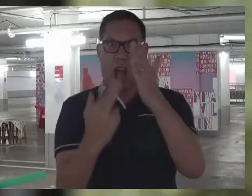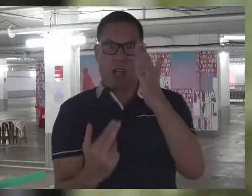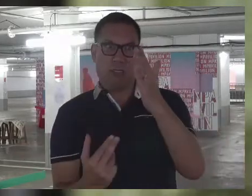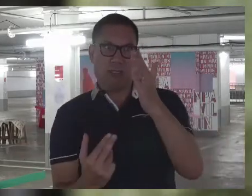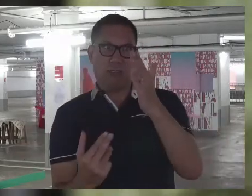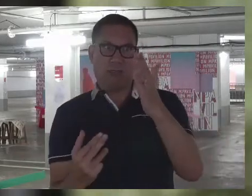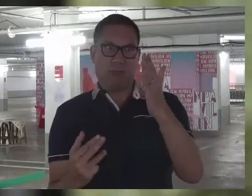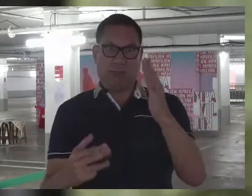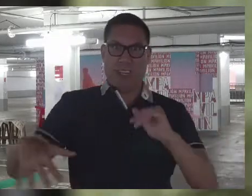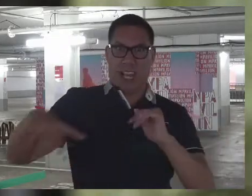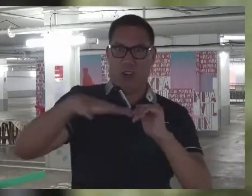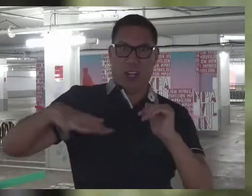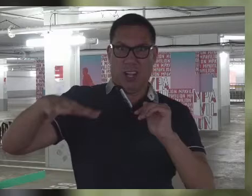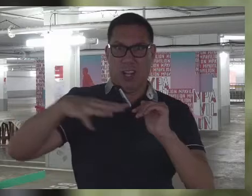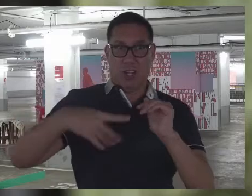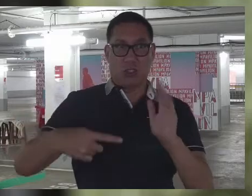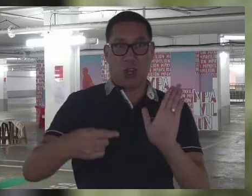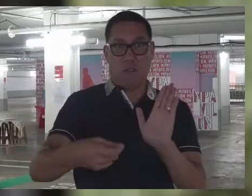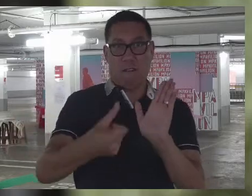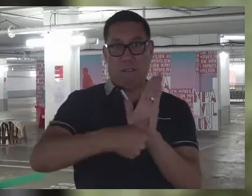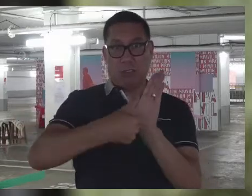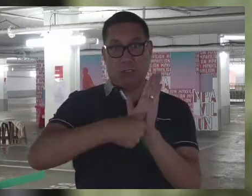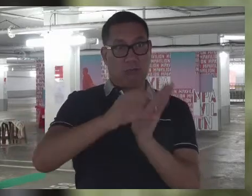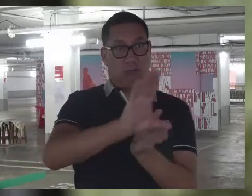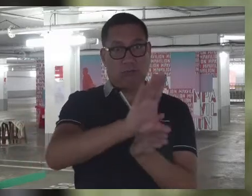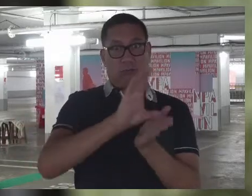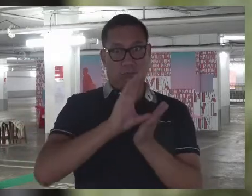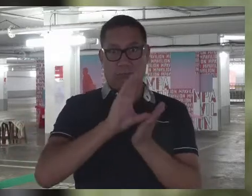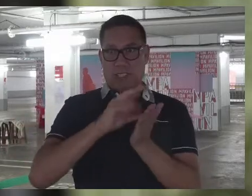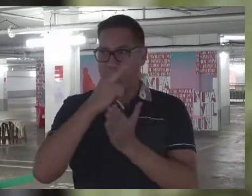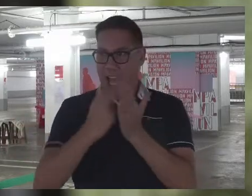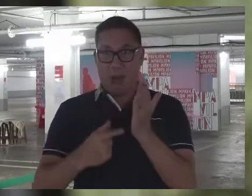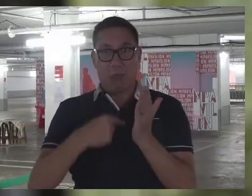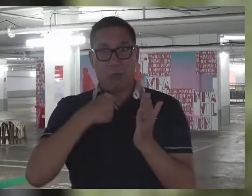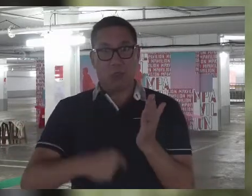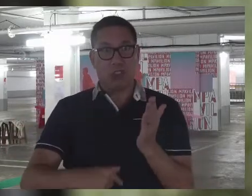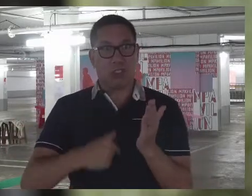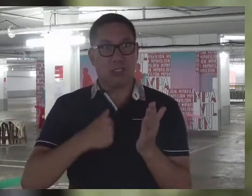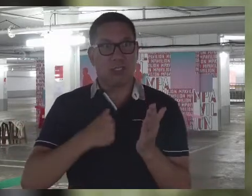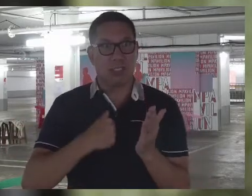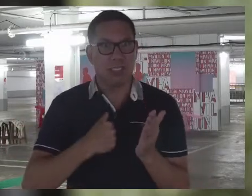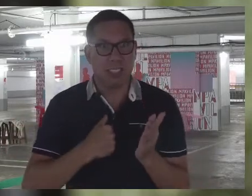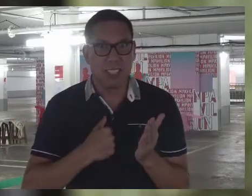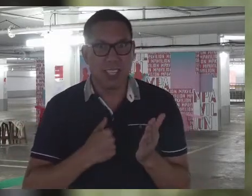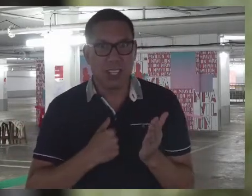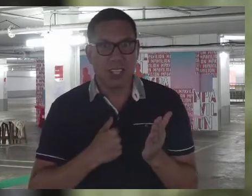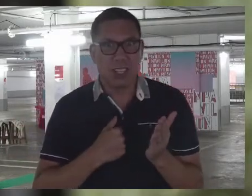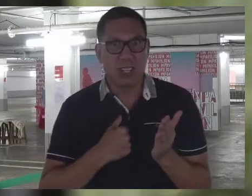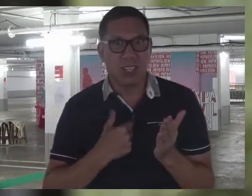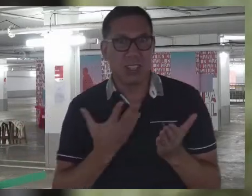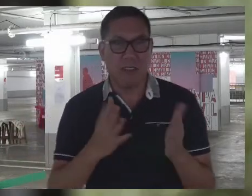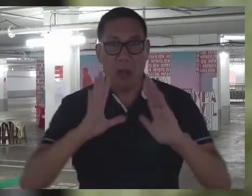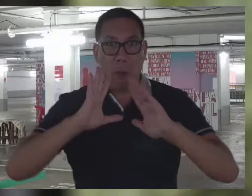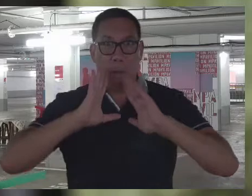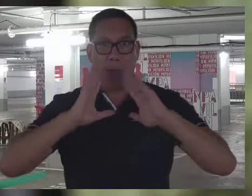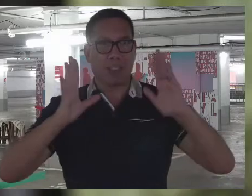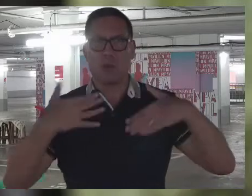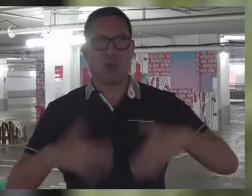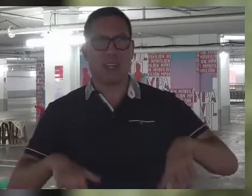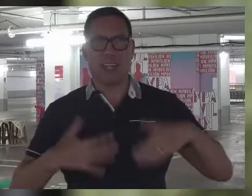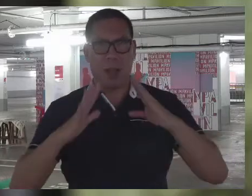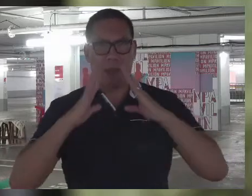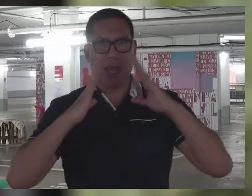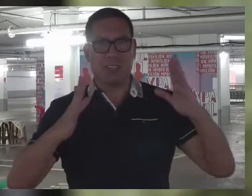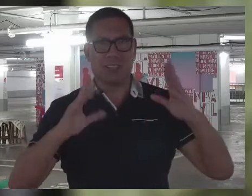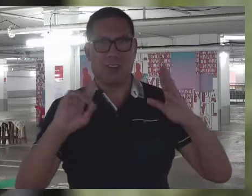of a commission as an artist to actually deal with something that has such an